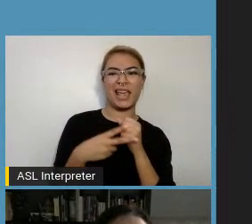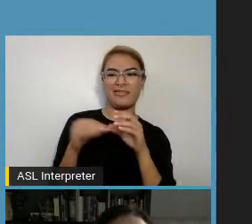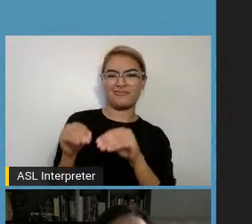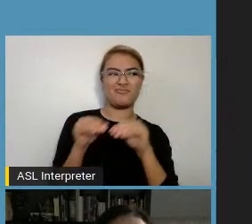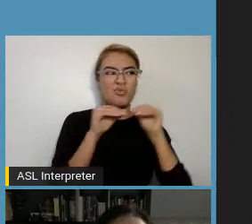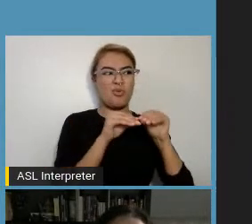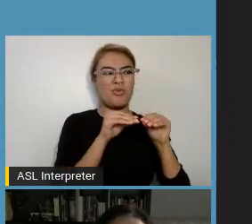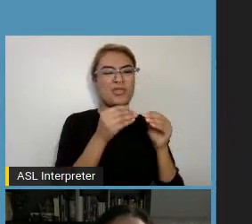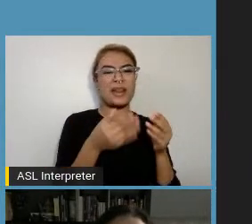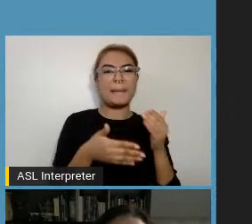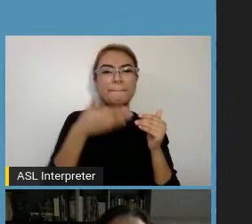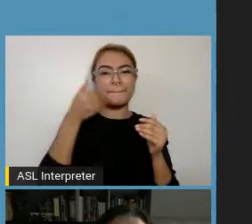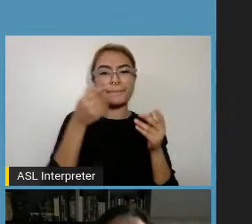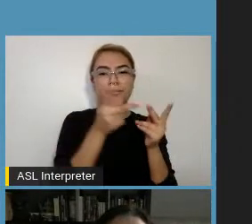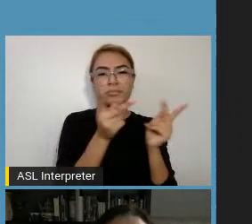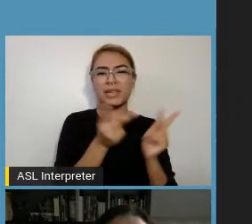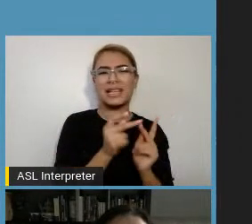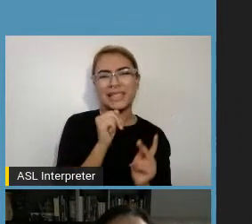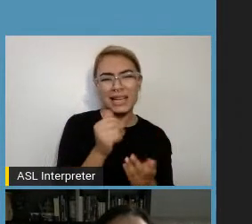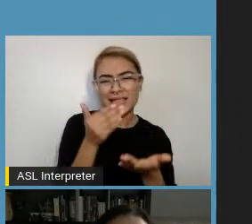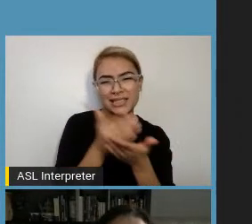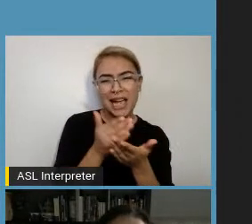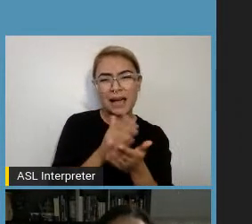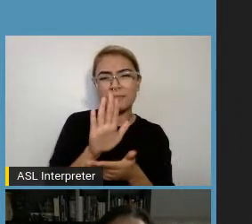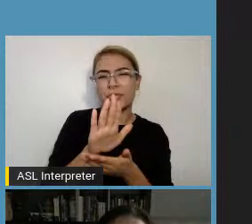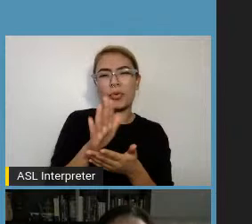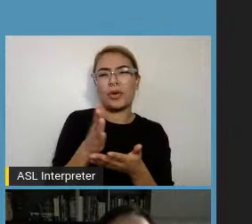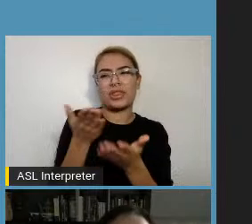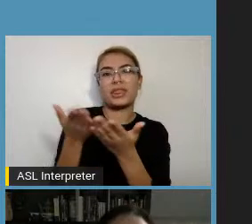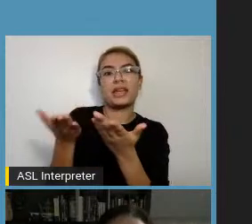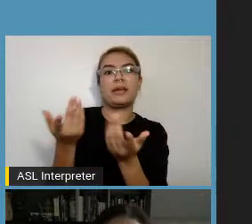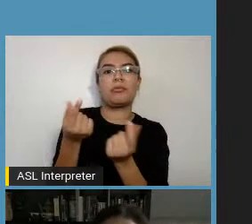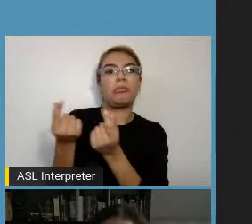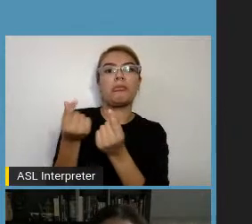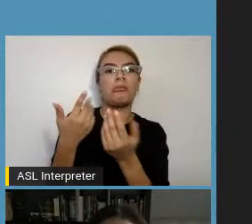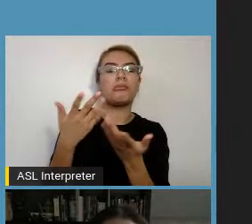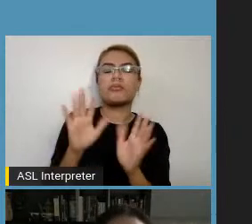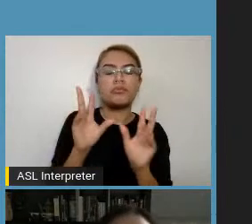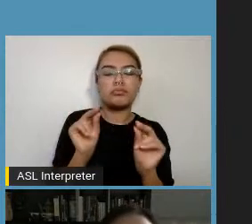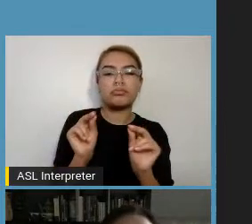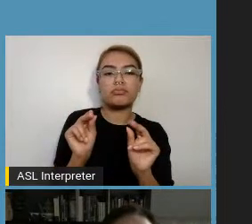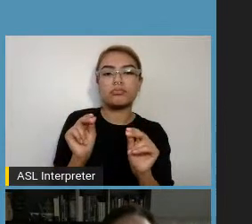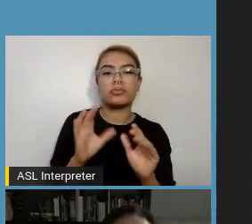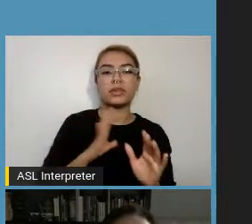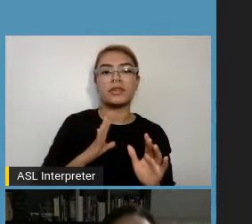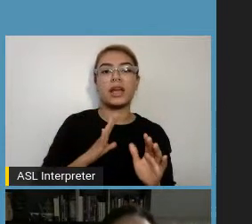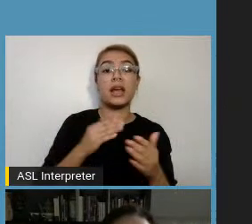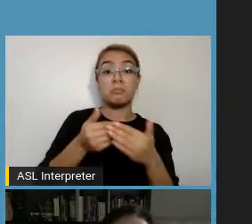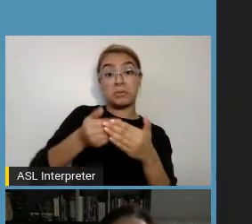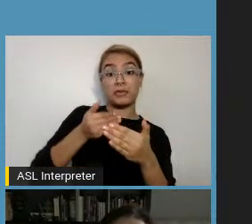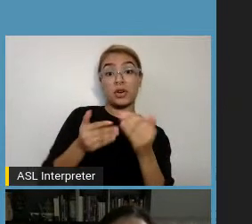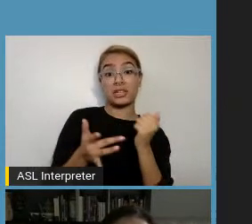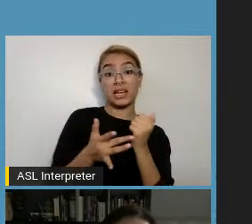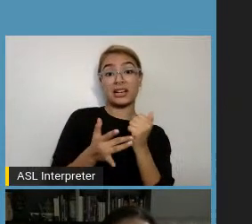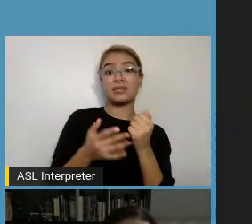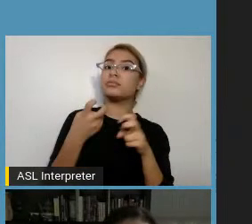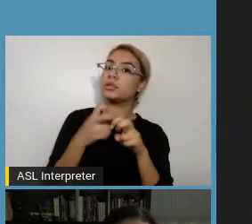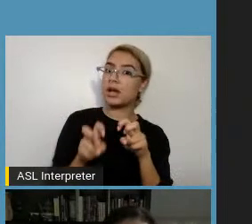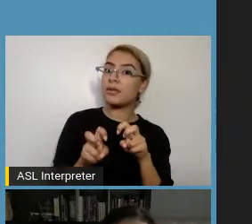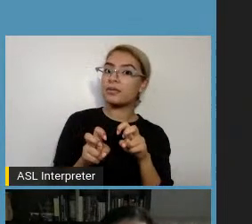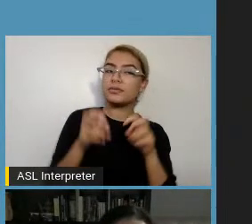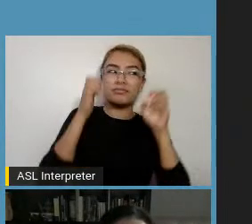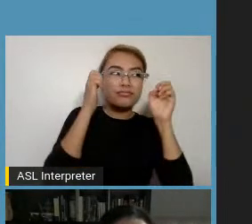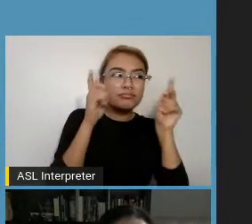the things that you're trying to do. But it's been it was very hard before technology to get that education out